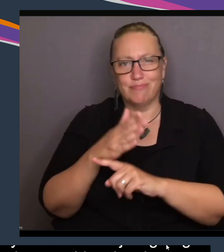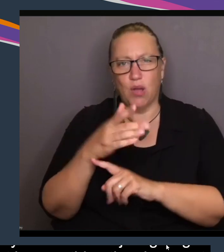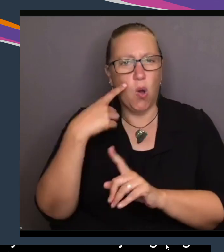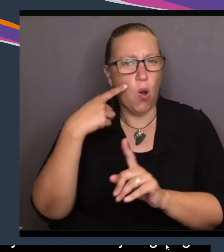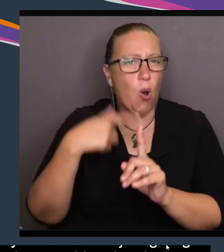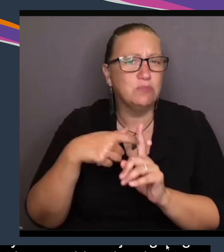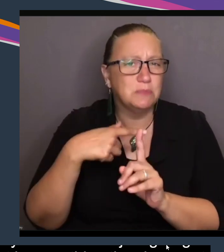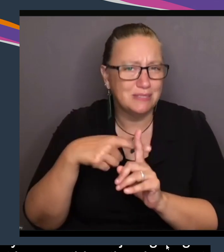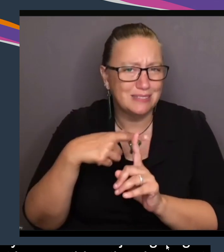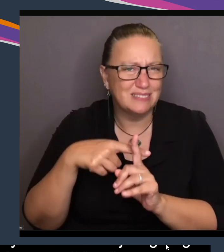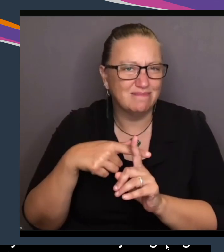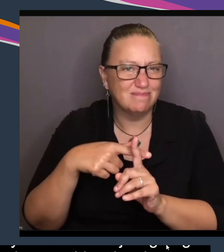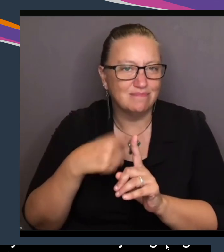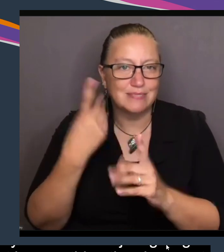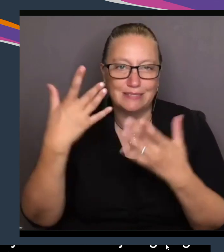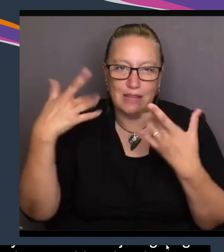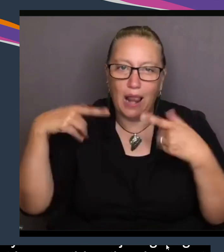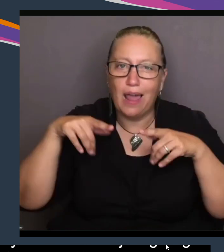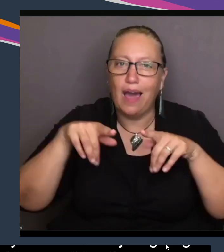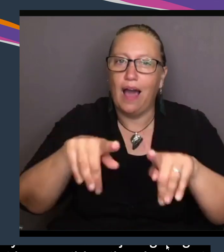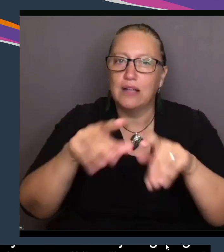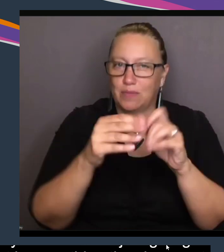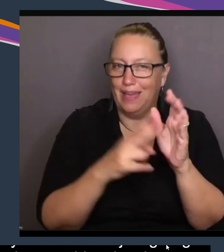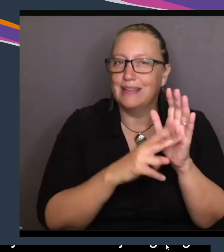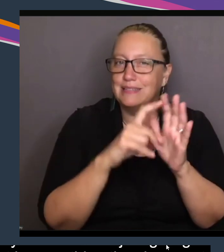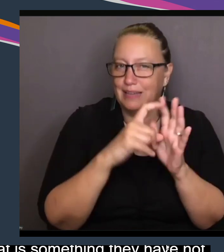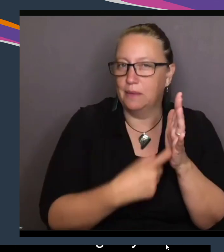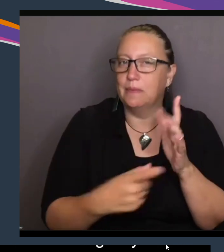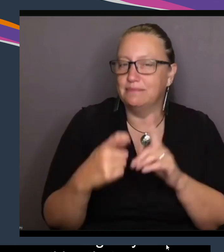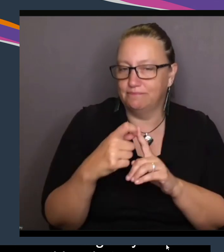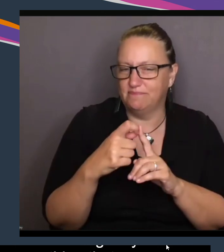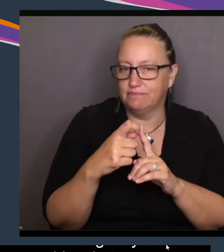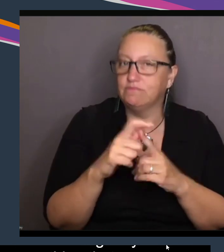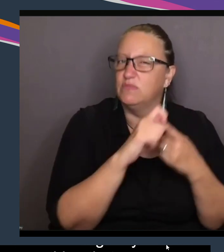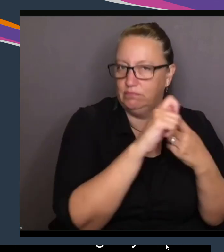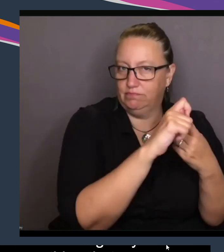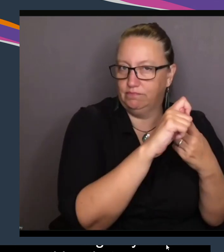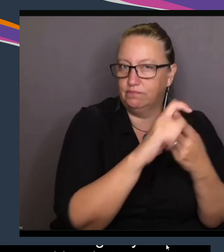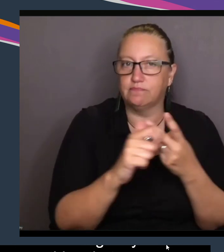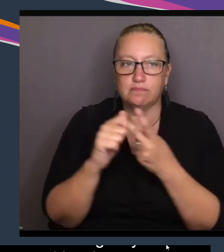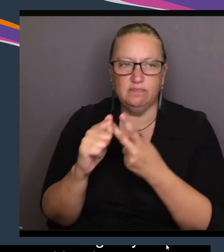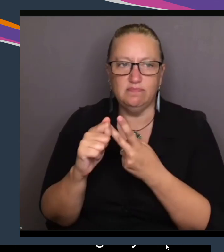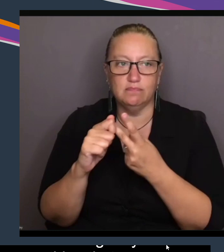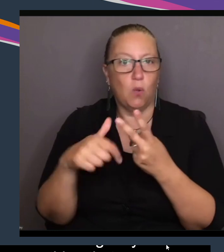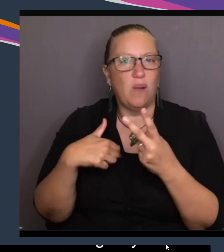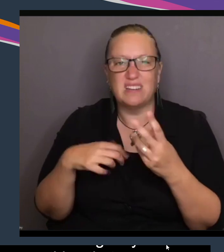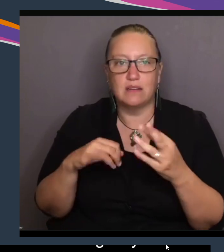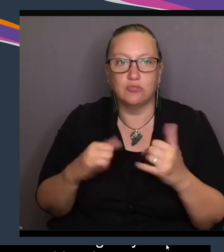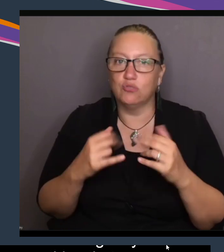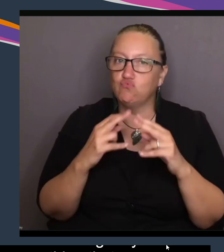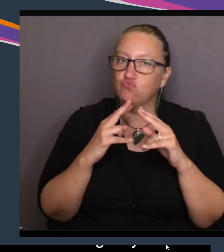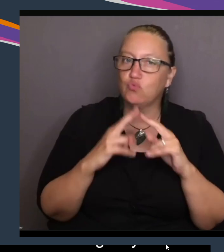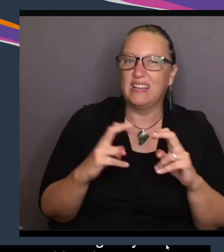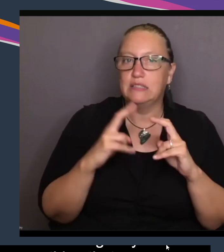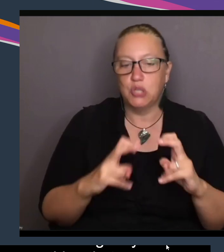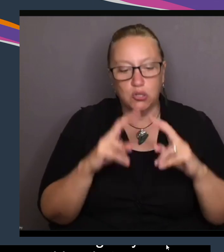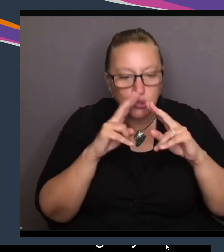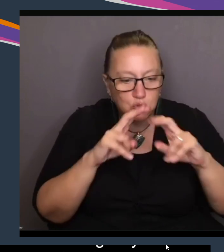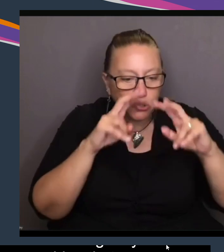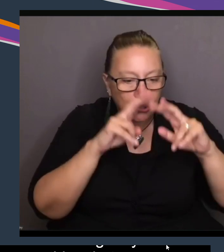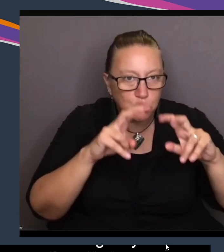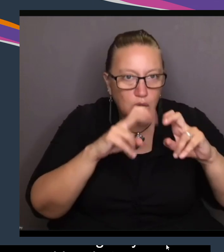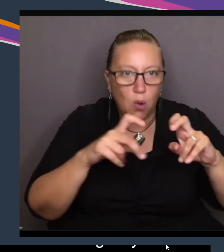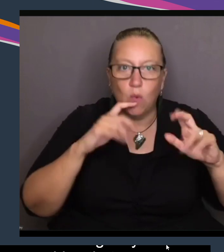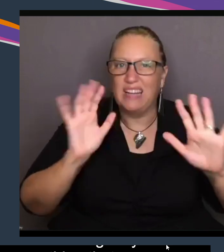Research Partnership. The second thing is we do not just do research, we stand in front of classrooms of students about this big and